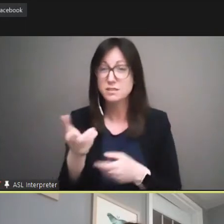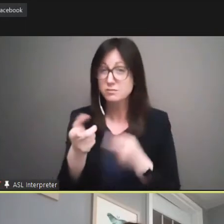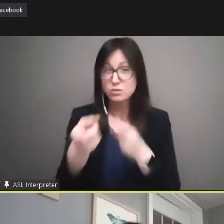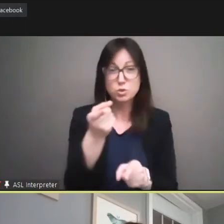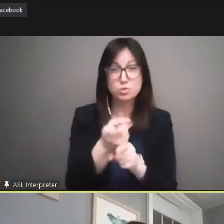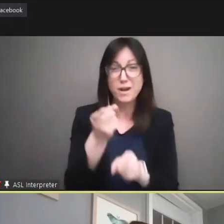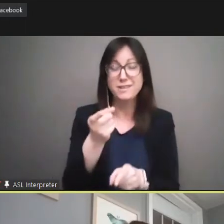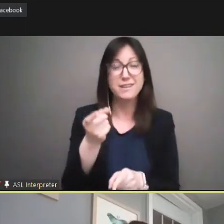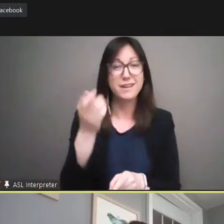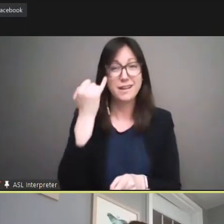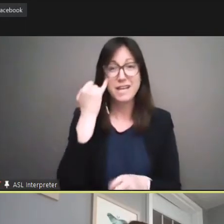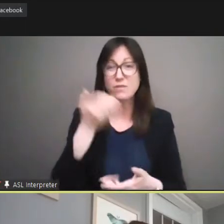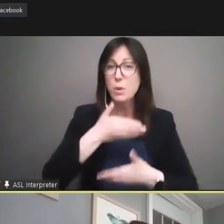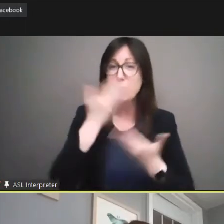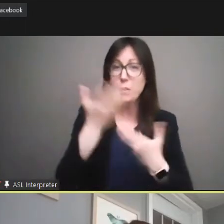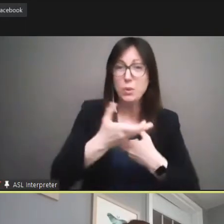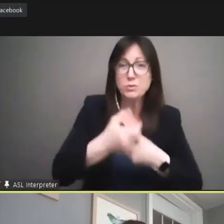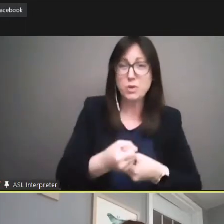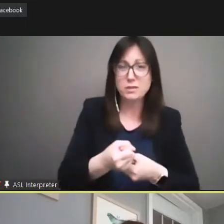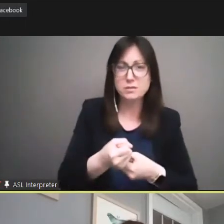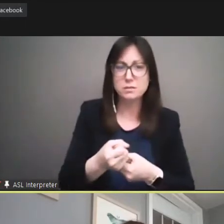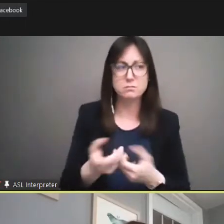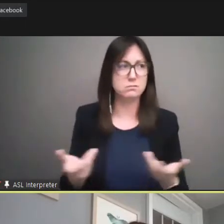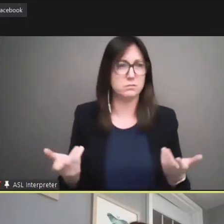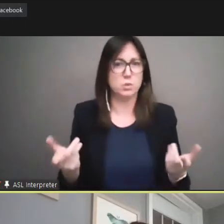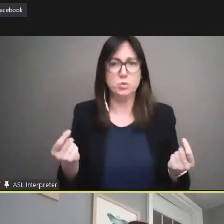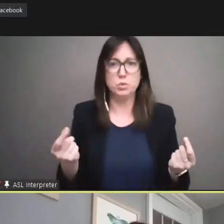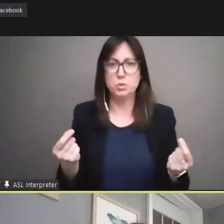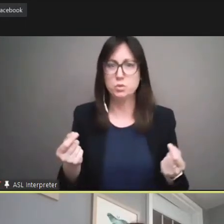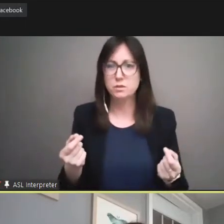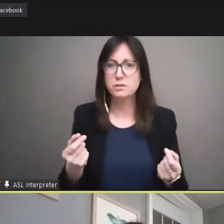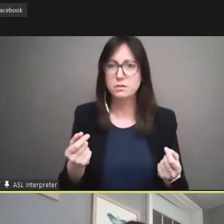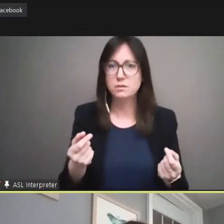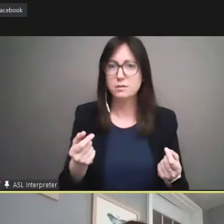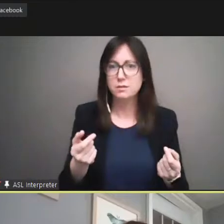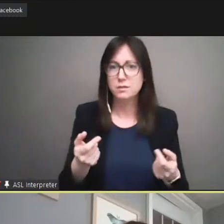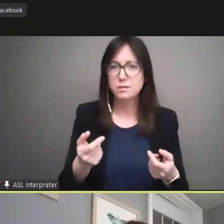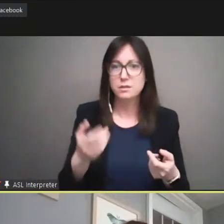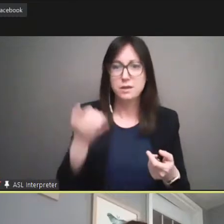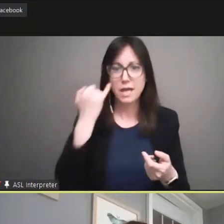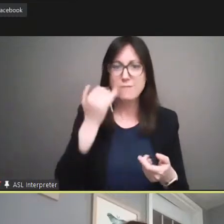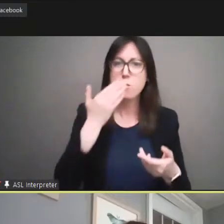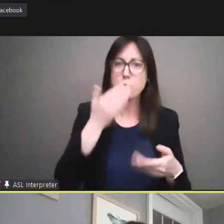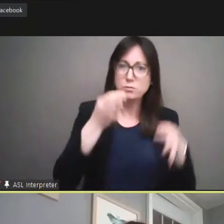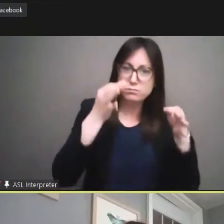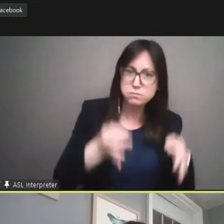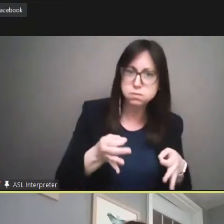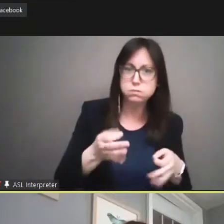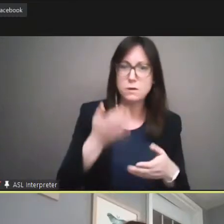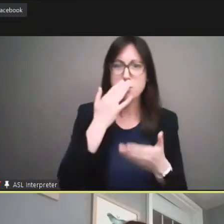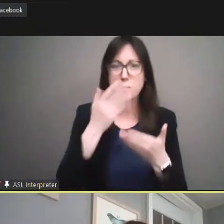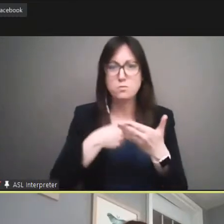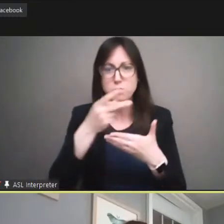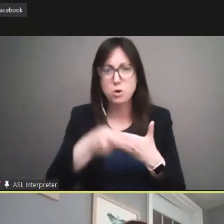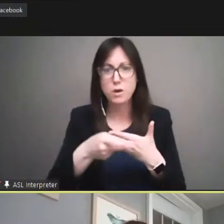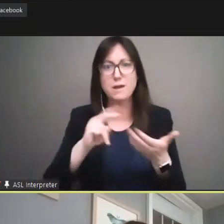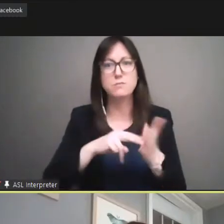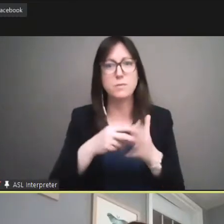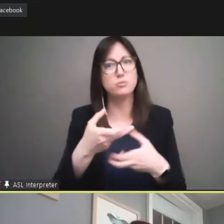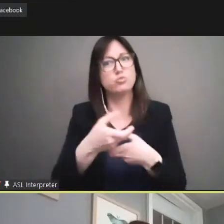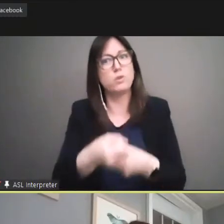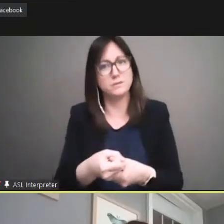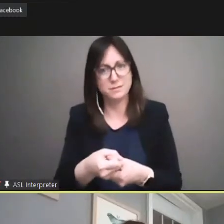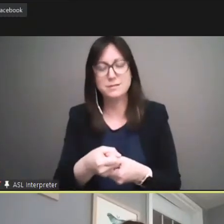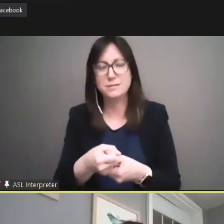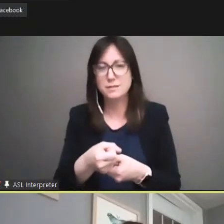That trust is why programming works or decisions are made well. And if it doesn't exist, that fracture just